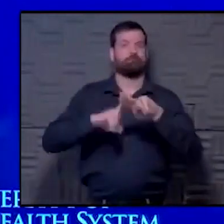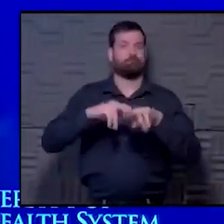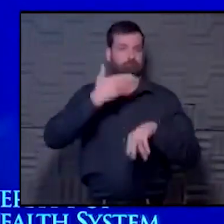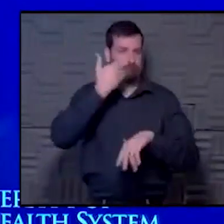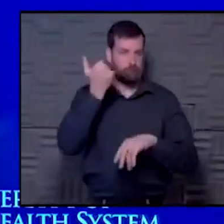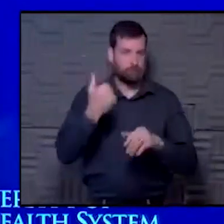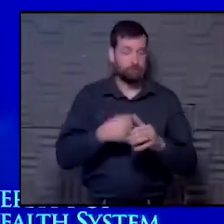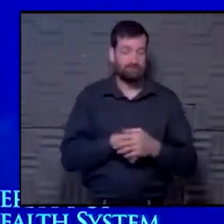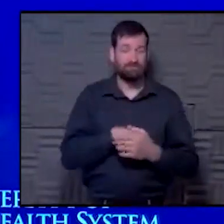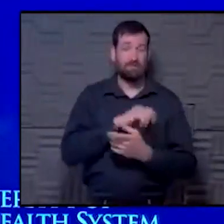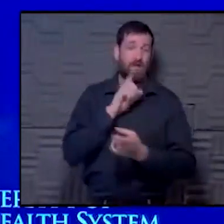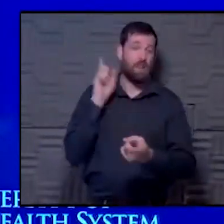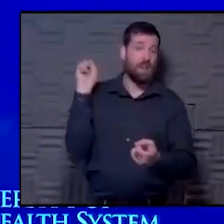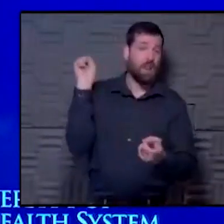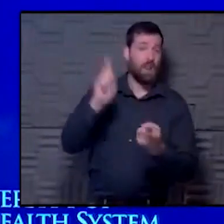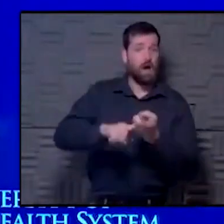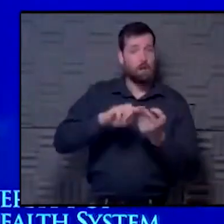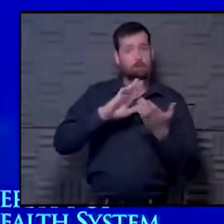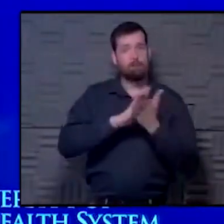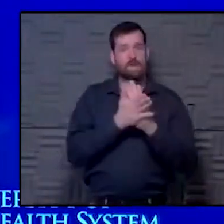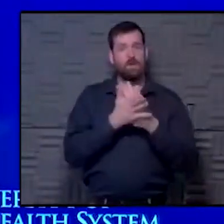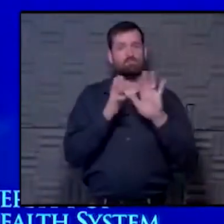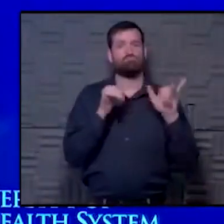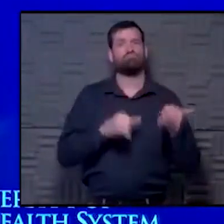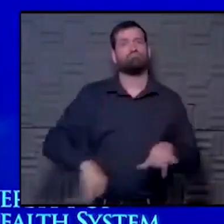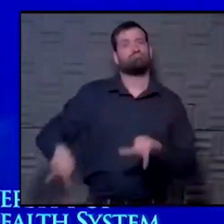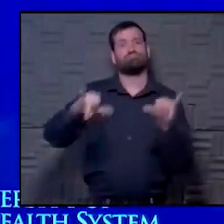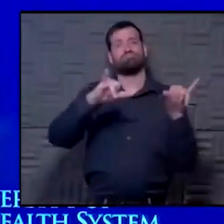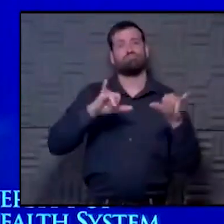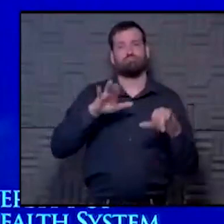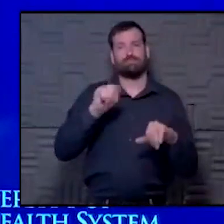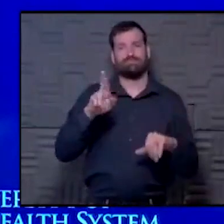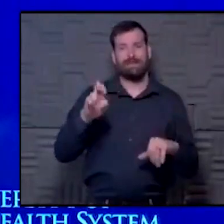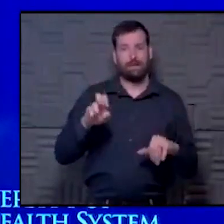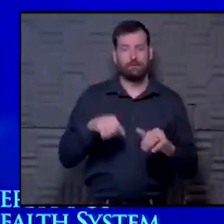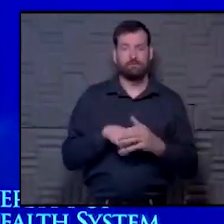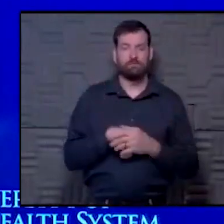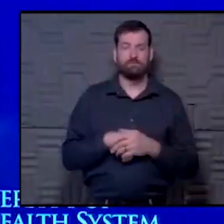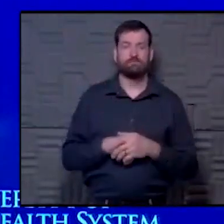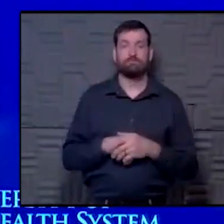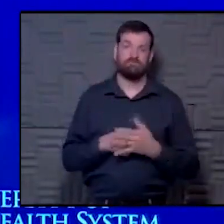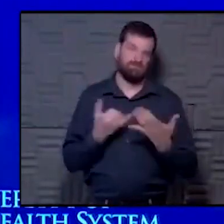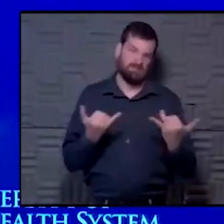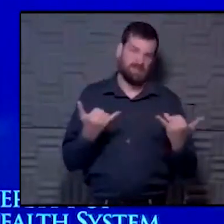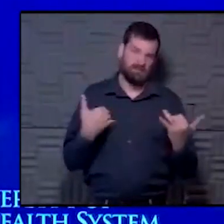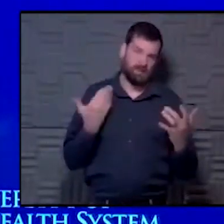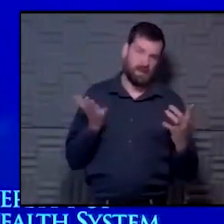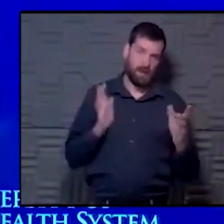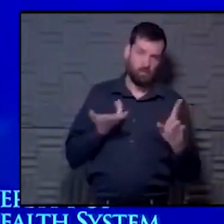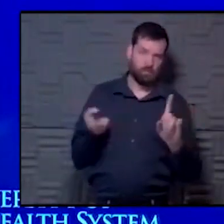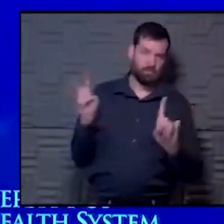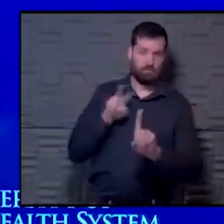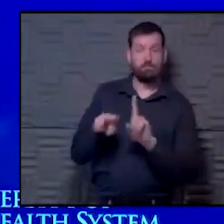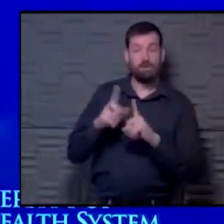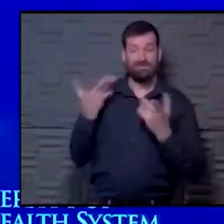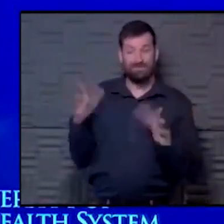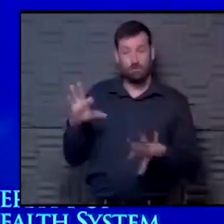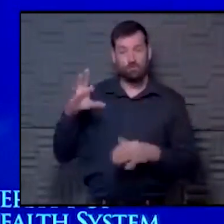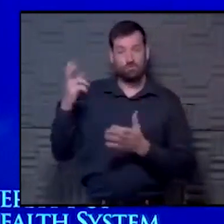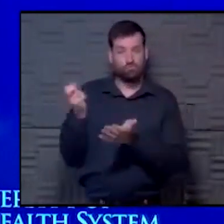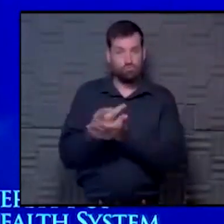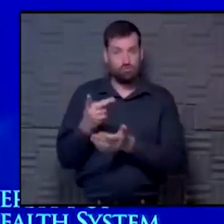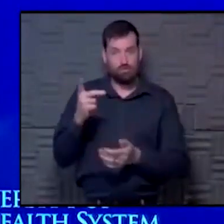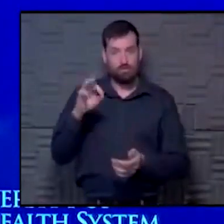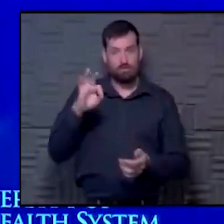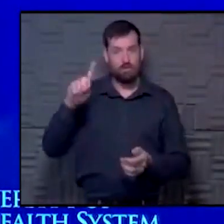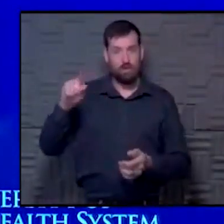think that eventually, as this becomes more standard of care, standard of care now from our standpoint, but when it's approved by the FDA and others, I